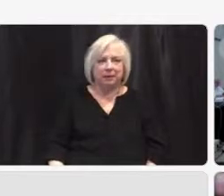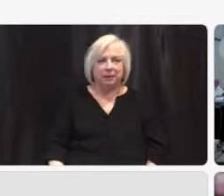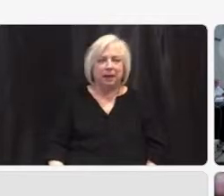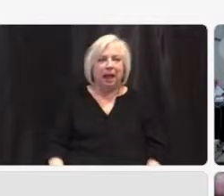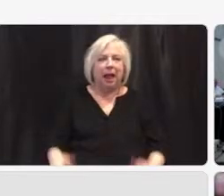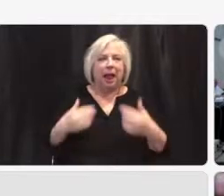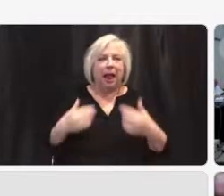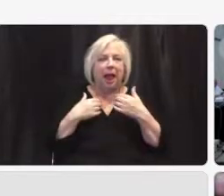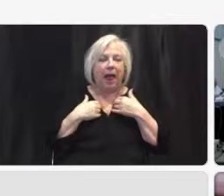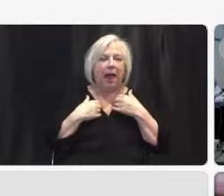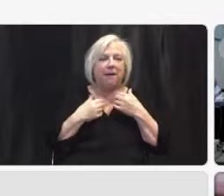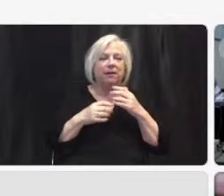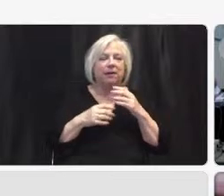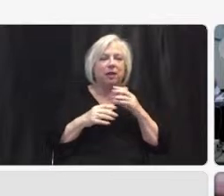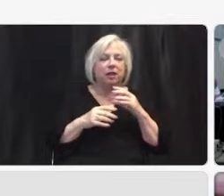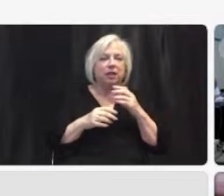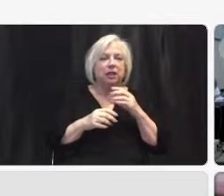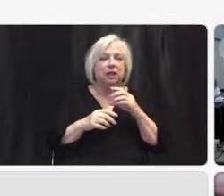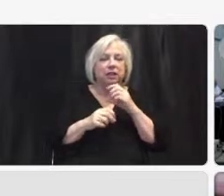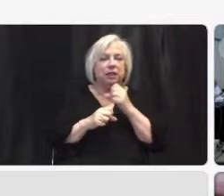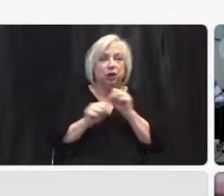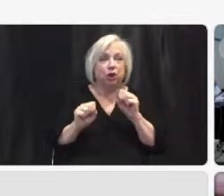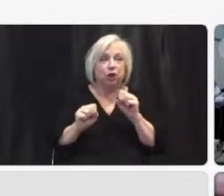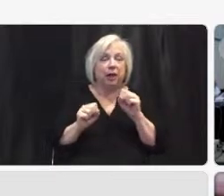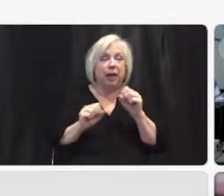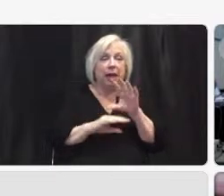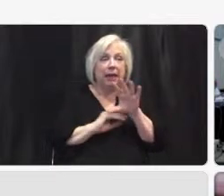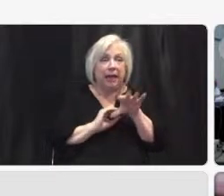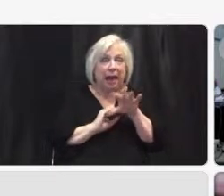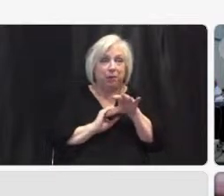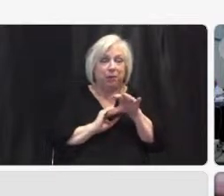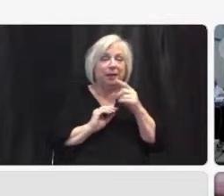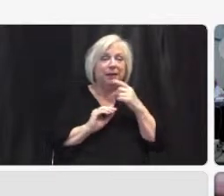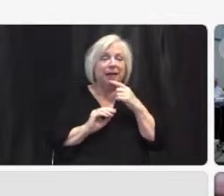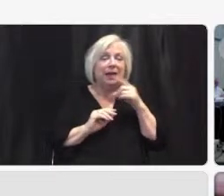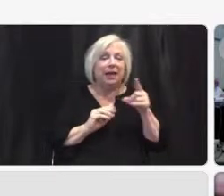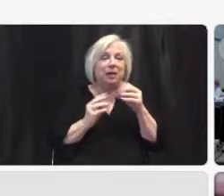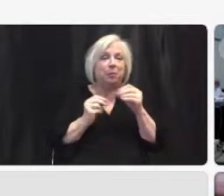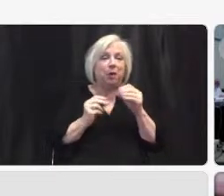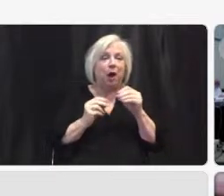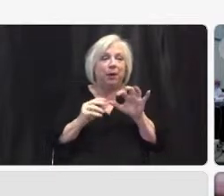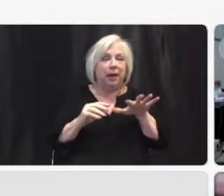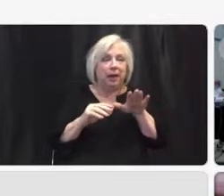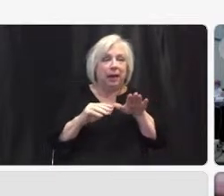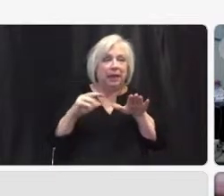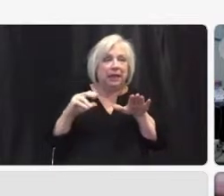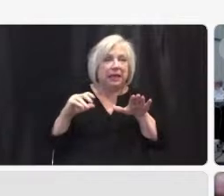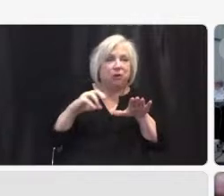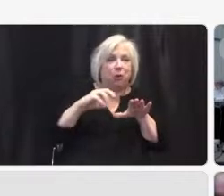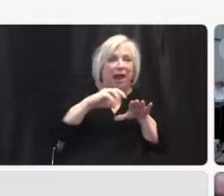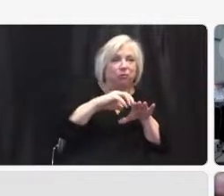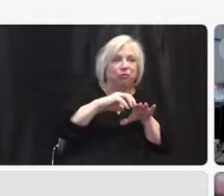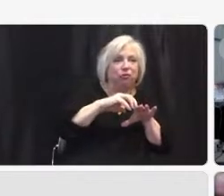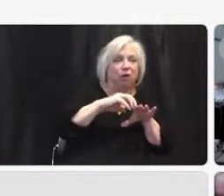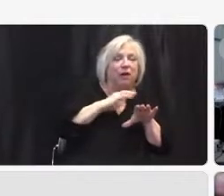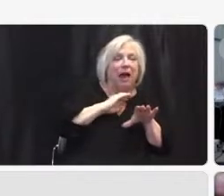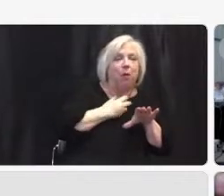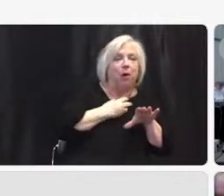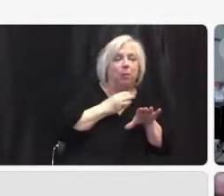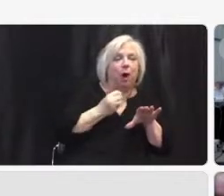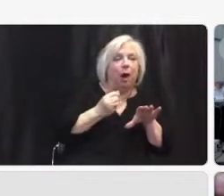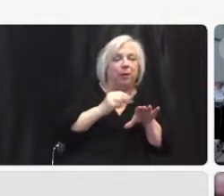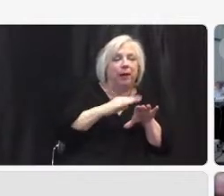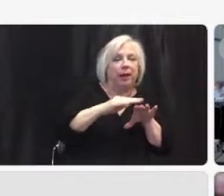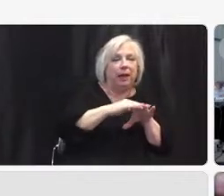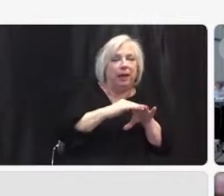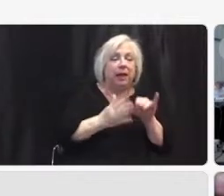I have a security camera. As I told you, his property is encroached on our property. That day that we